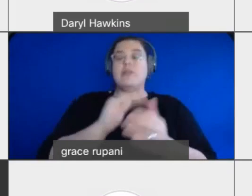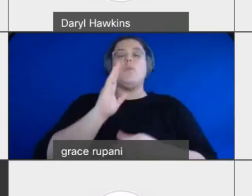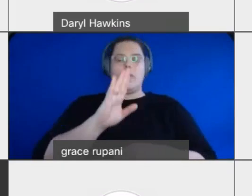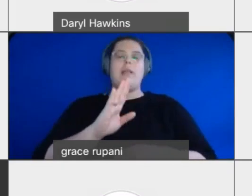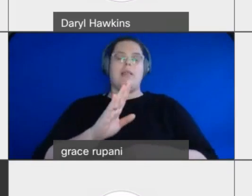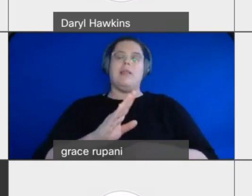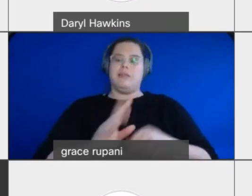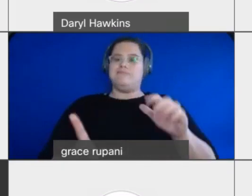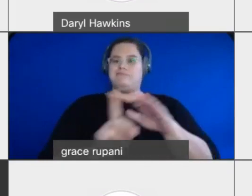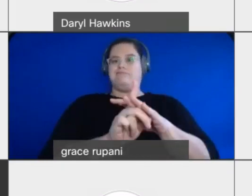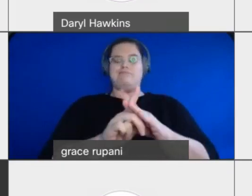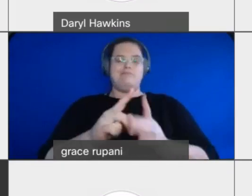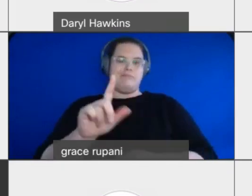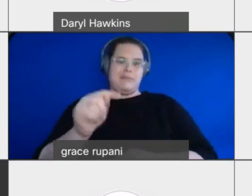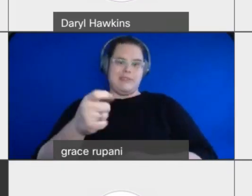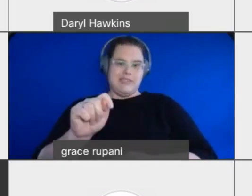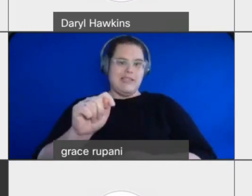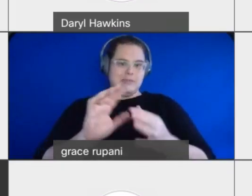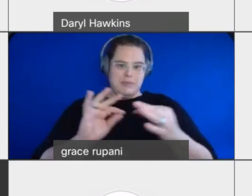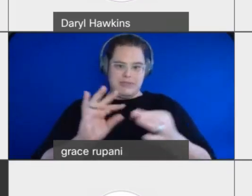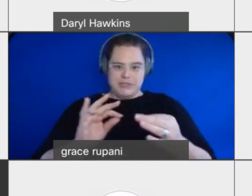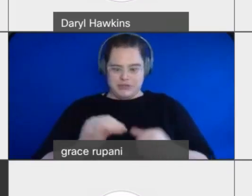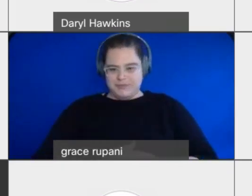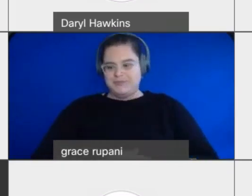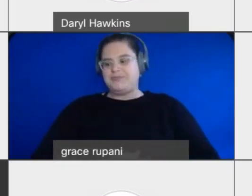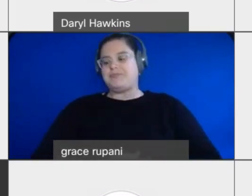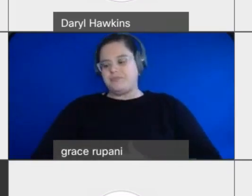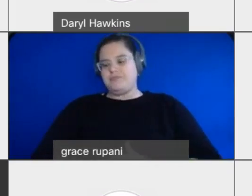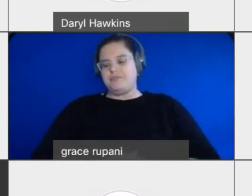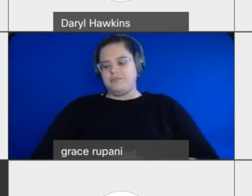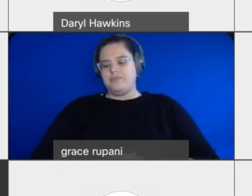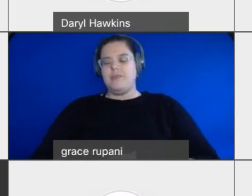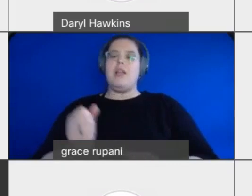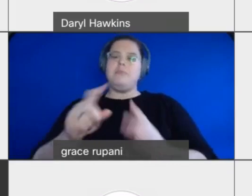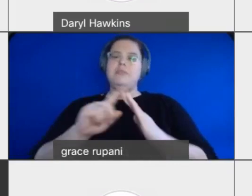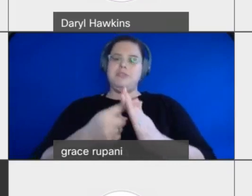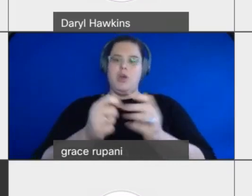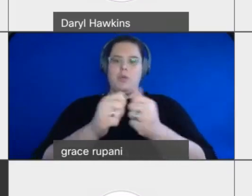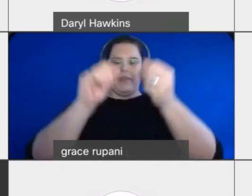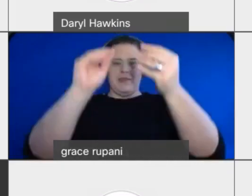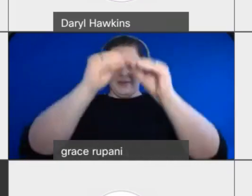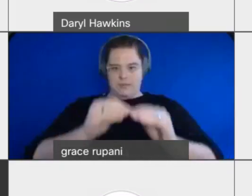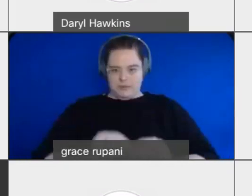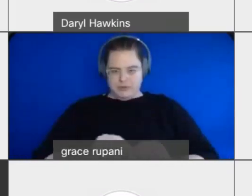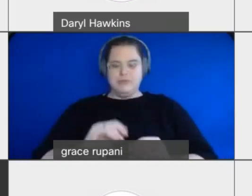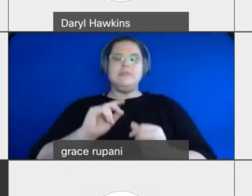I will go ahead and start with the data, and then I want to give people an update about where things stand in terms of